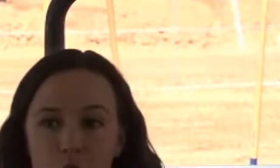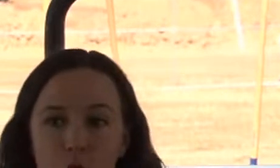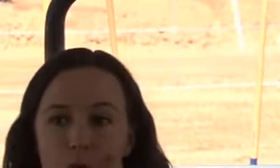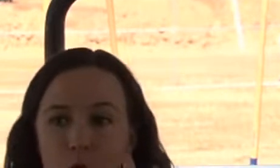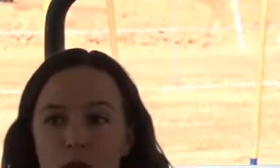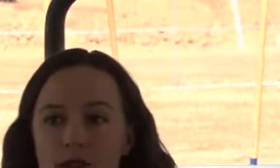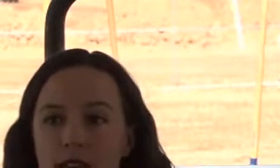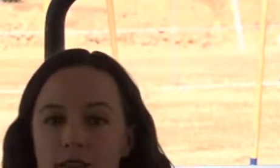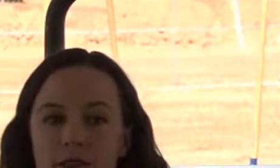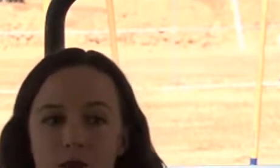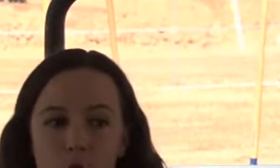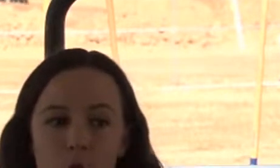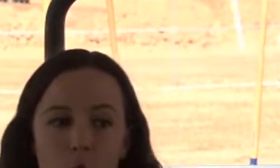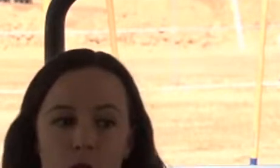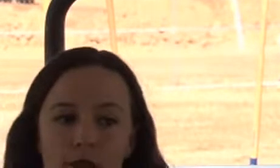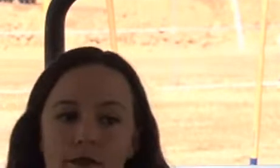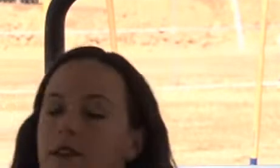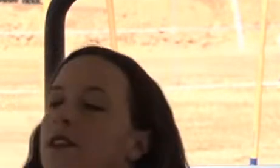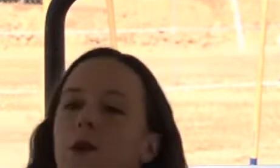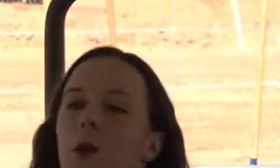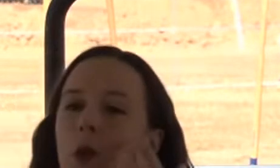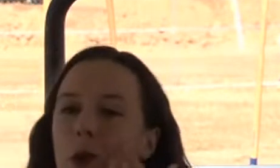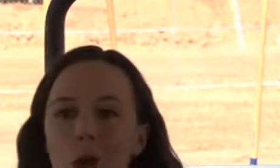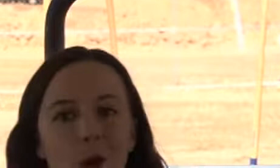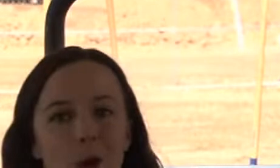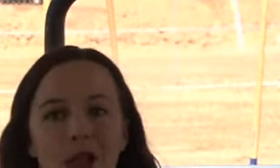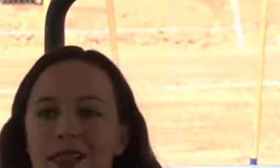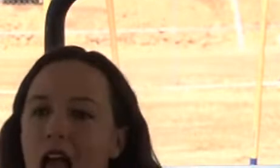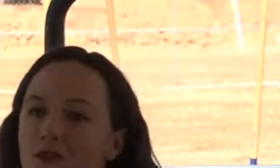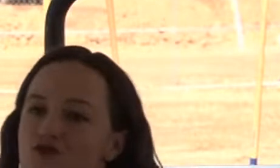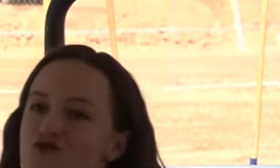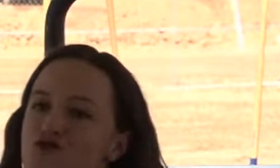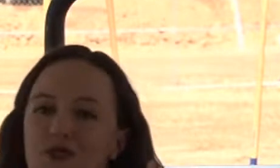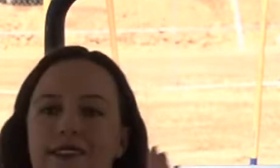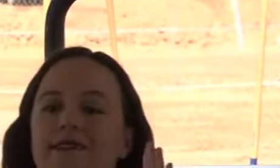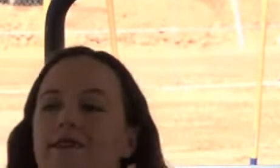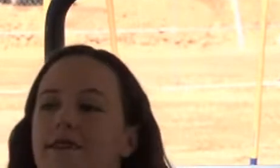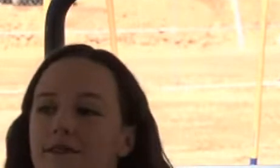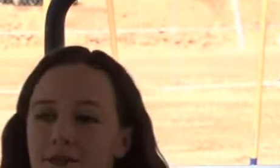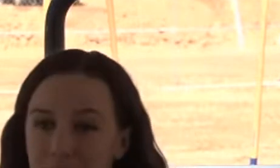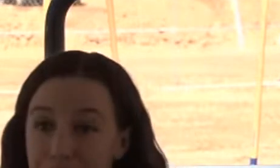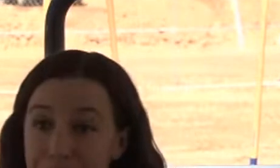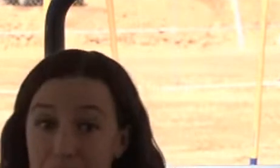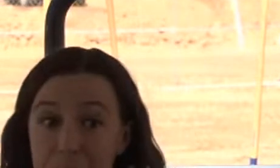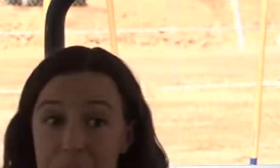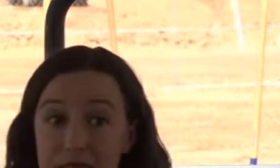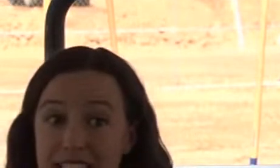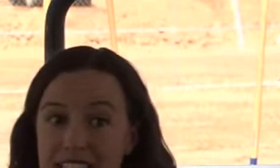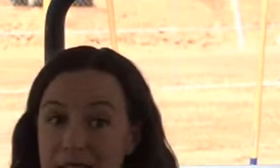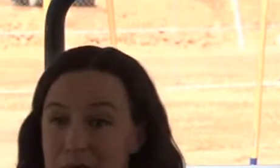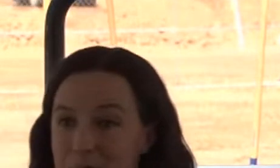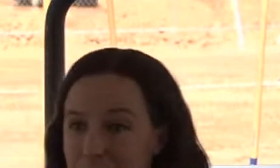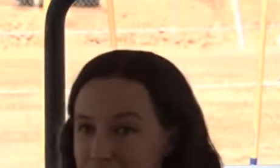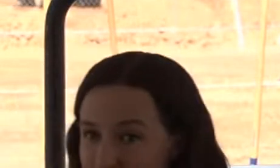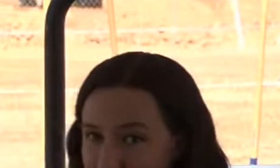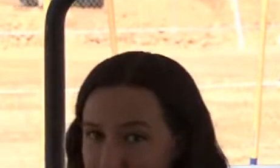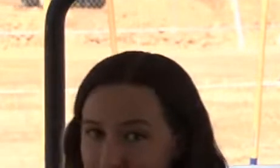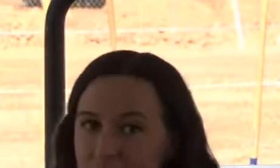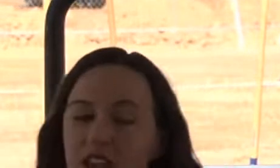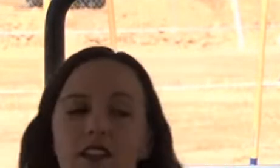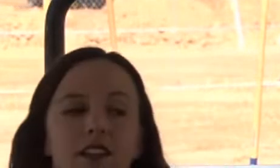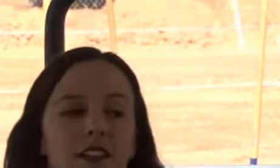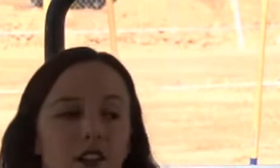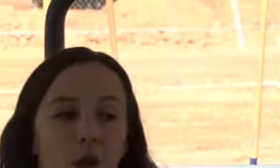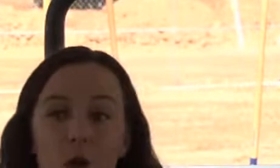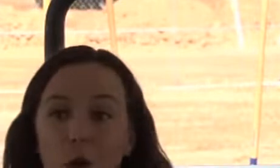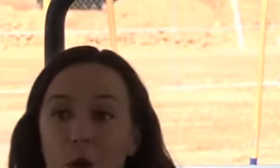important event, because I know how crazy life is these days. As you can see behind me,